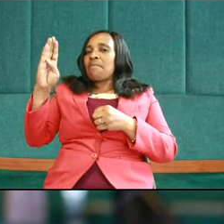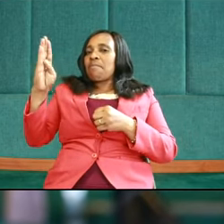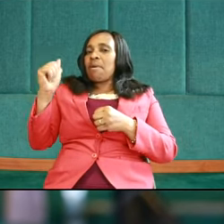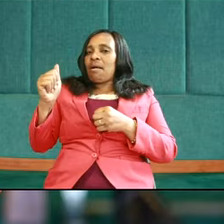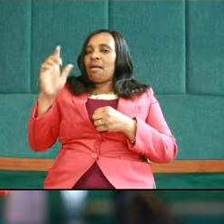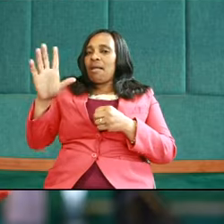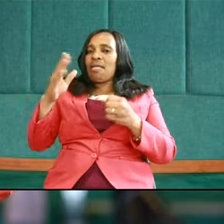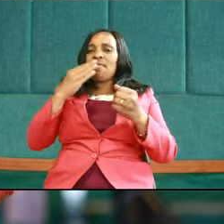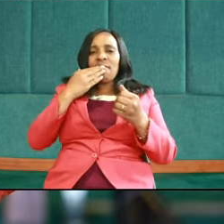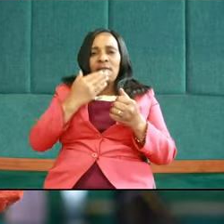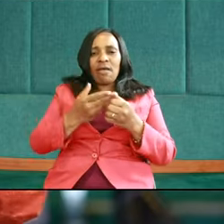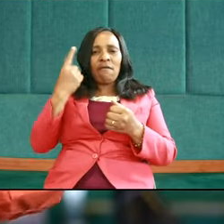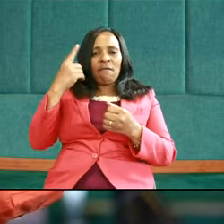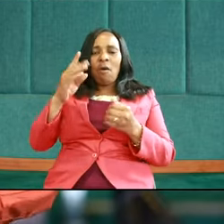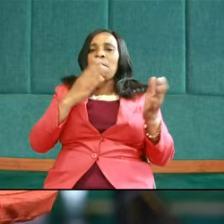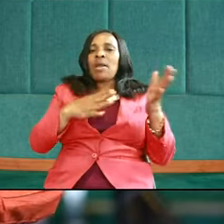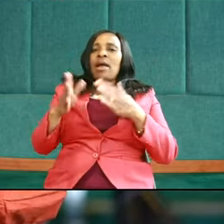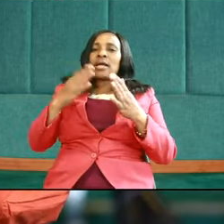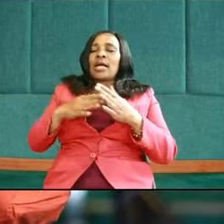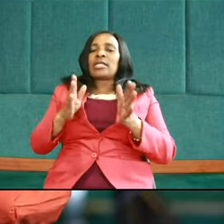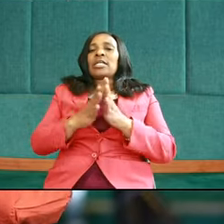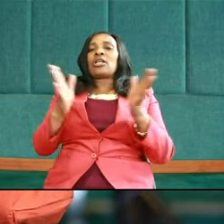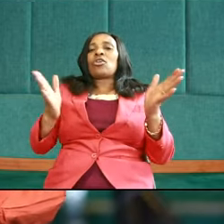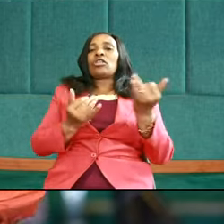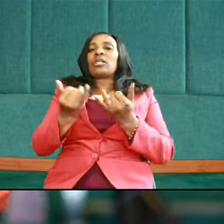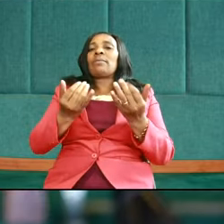planning a generous 13th Sabbath offering.